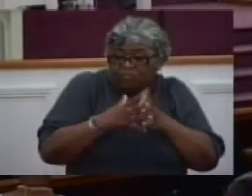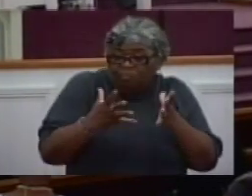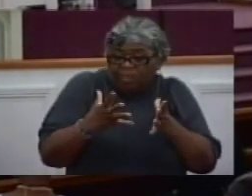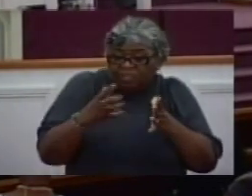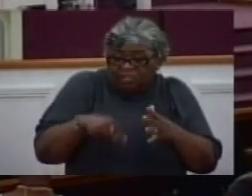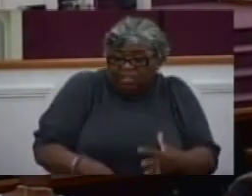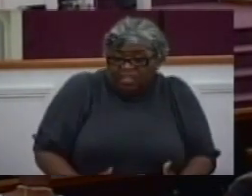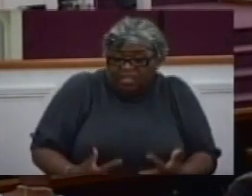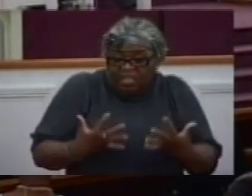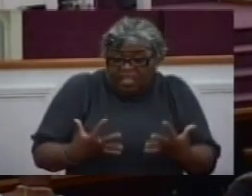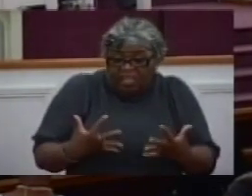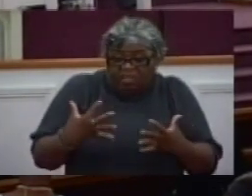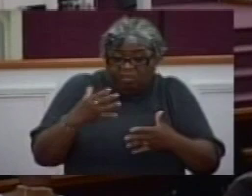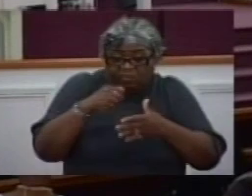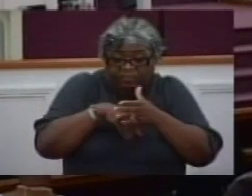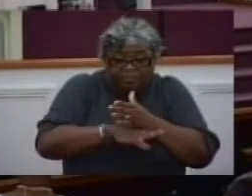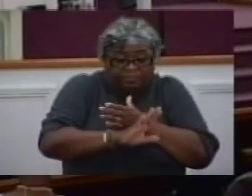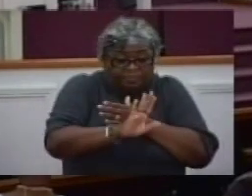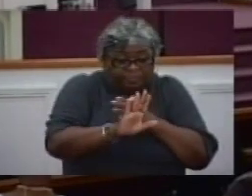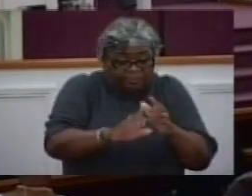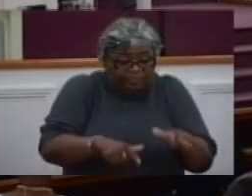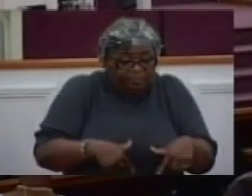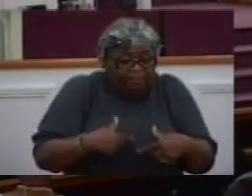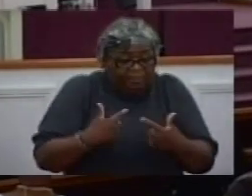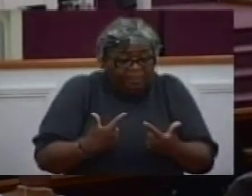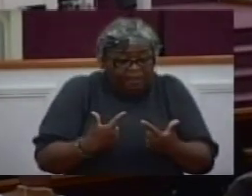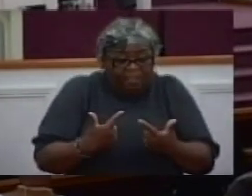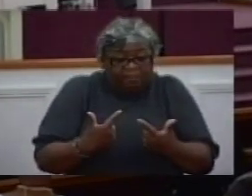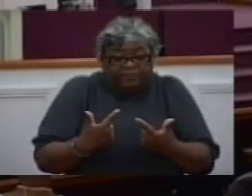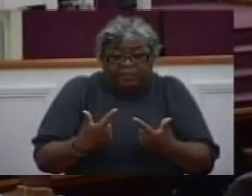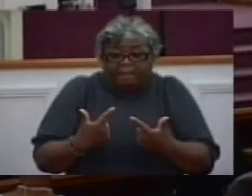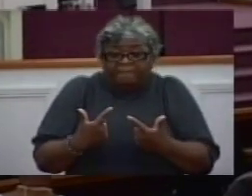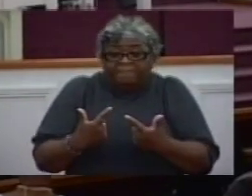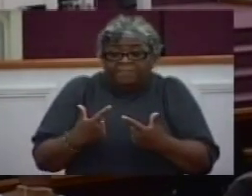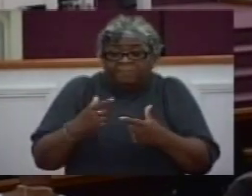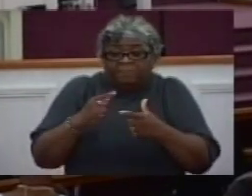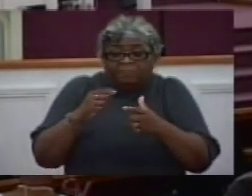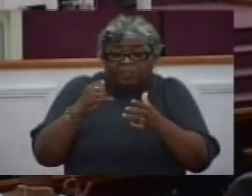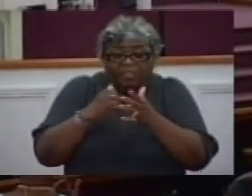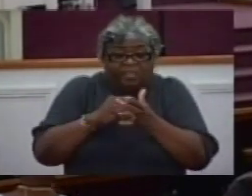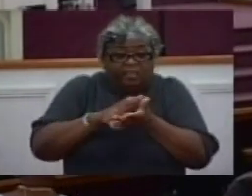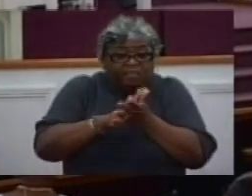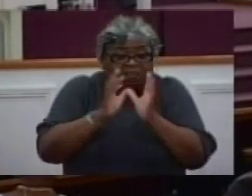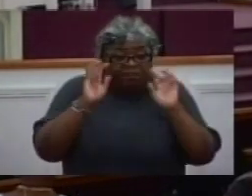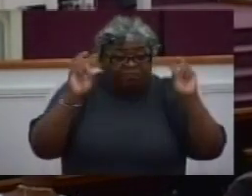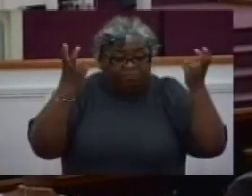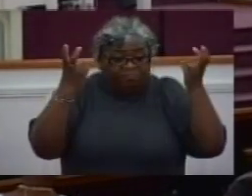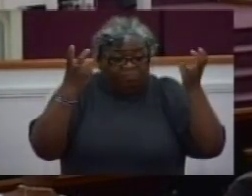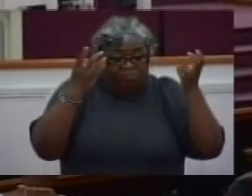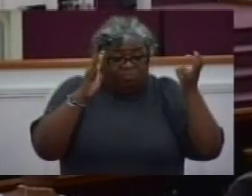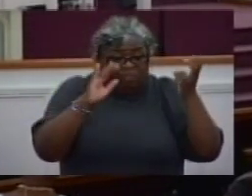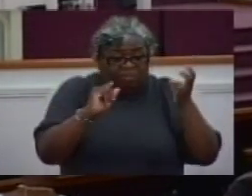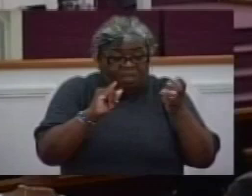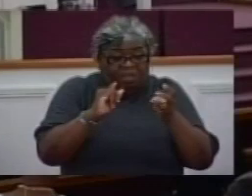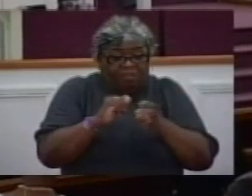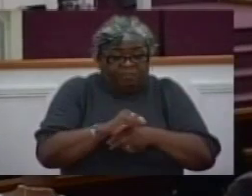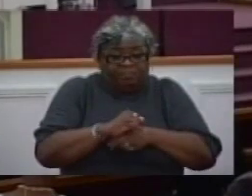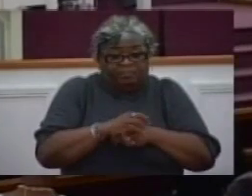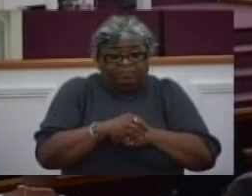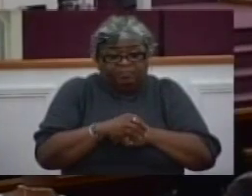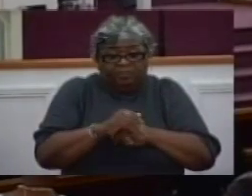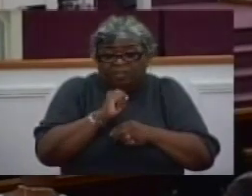and destruction and distraction into your life, it can cause you to become